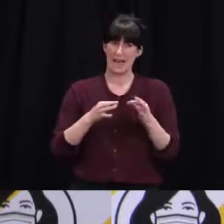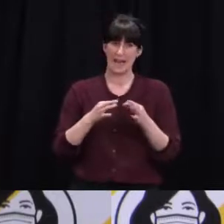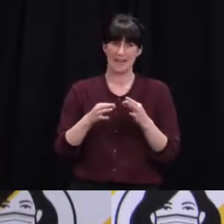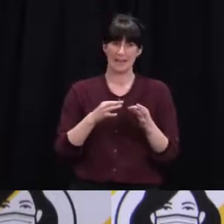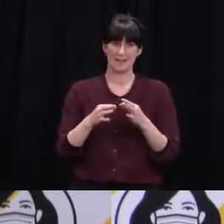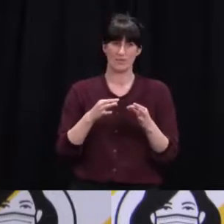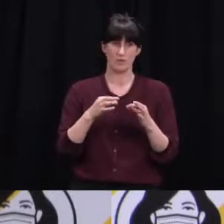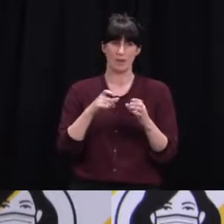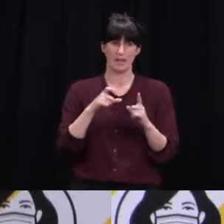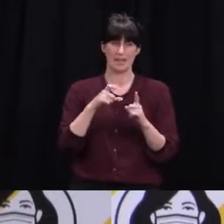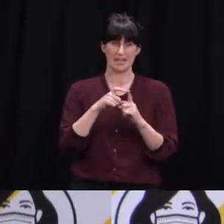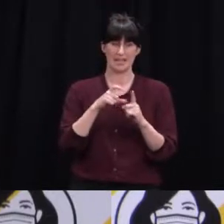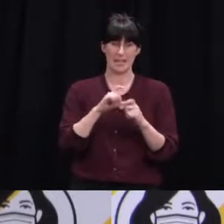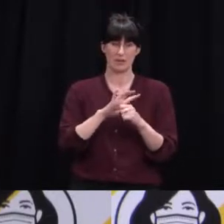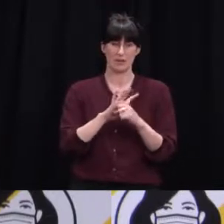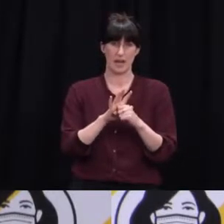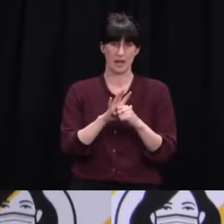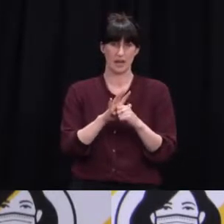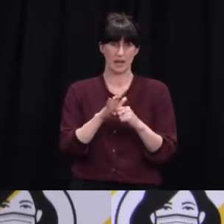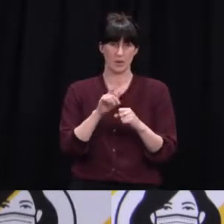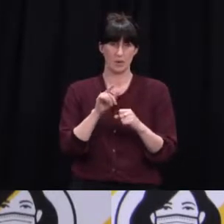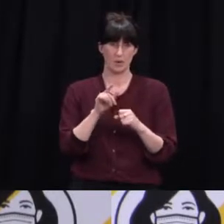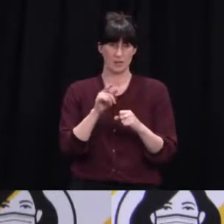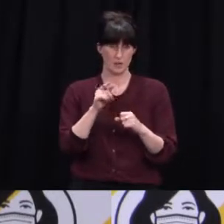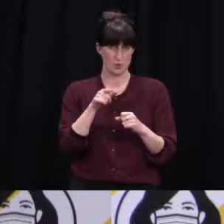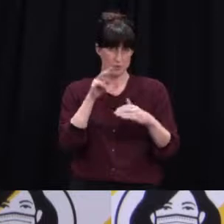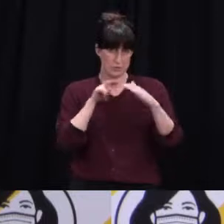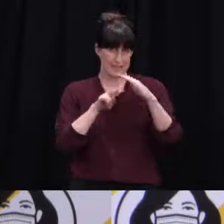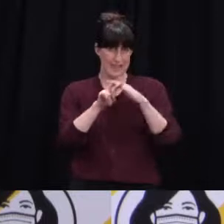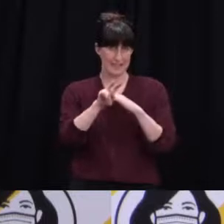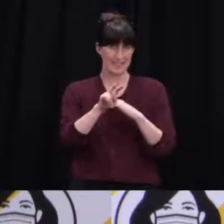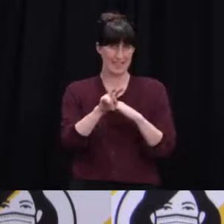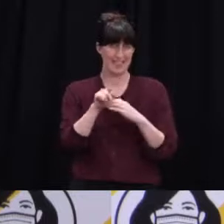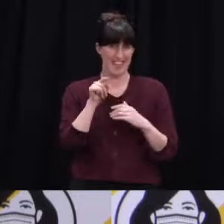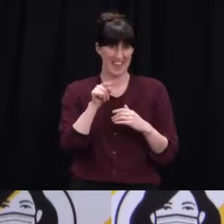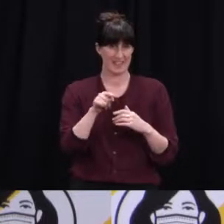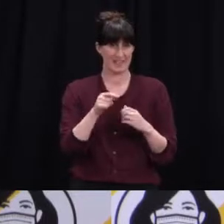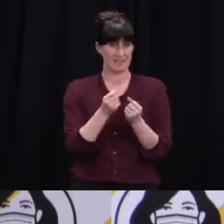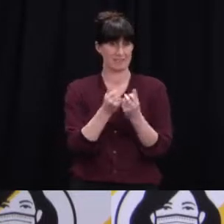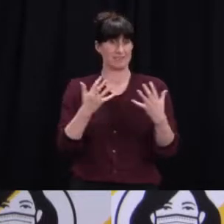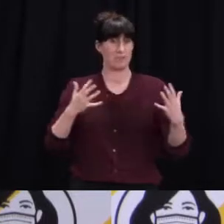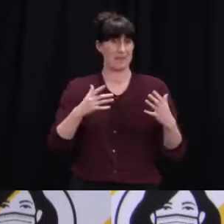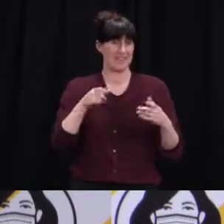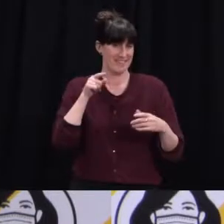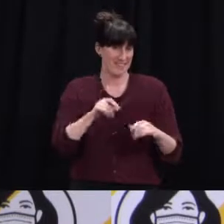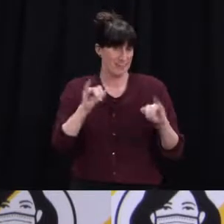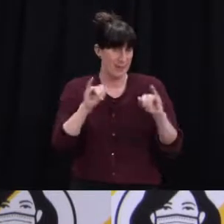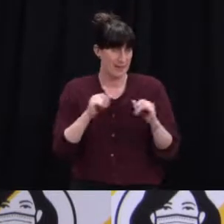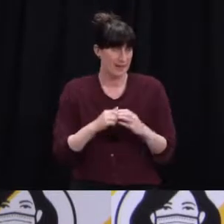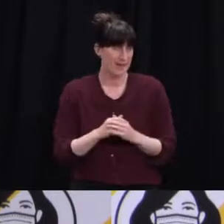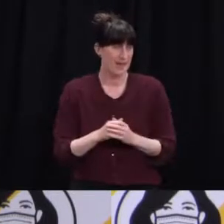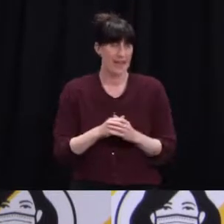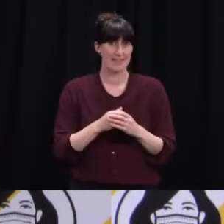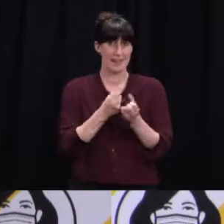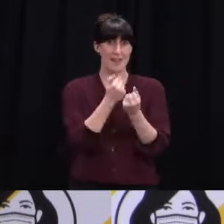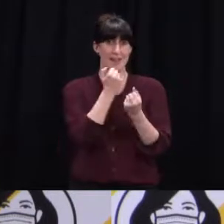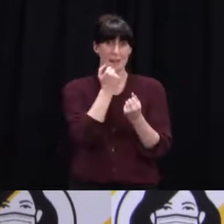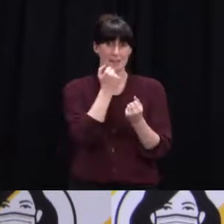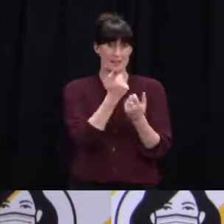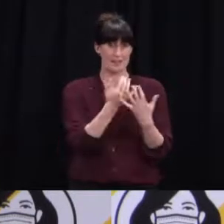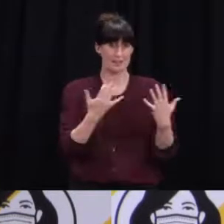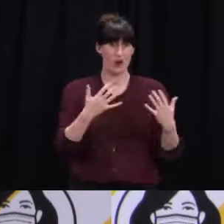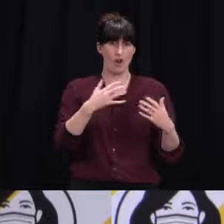you implying that the preparations for Delta didn't entertain an outbreak that had this many contacts and this many locations of interest this early on?